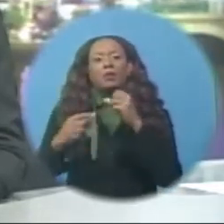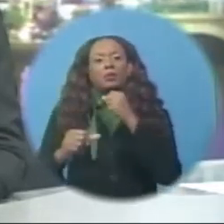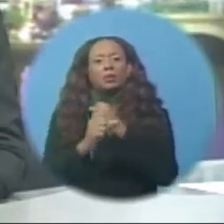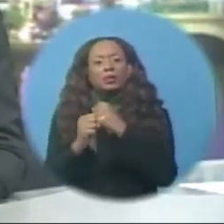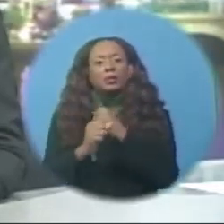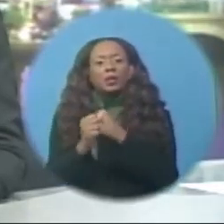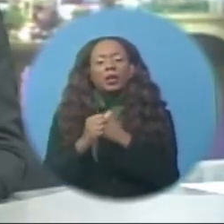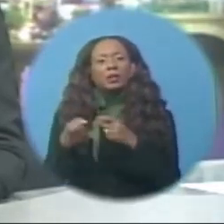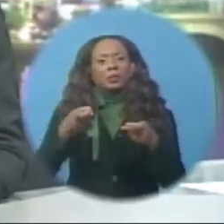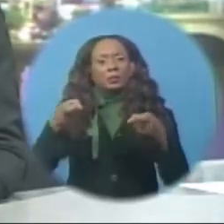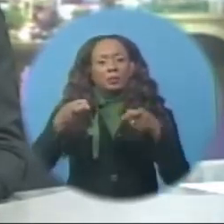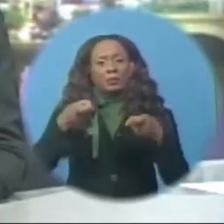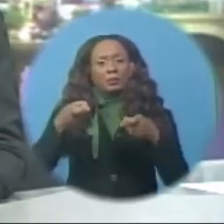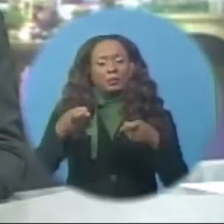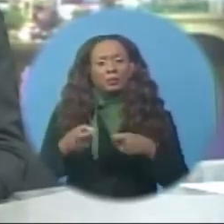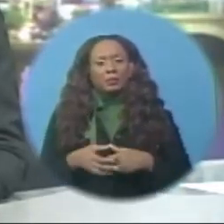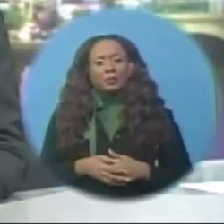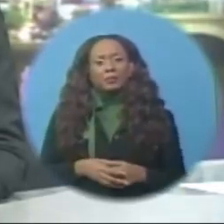disaster management.